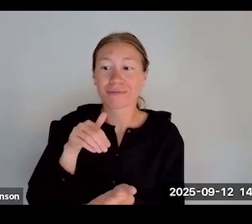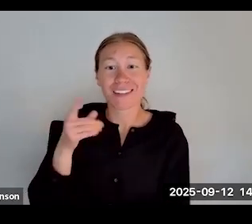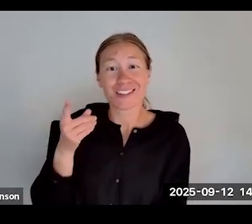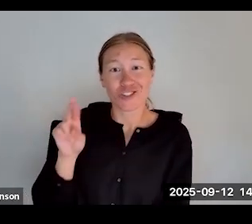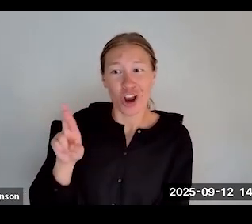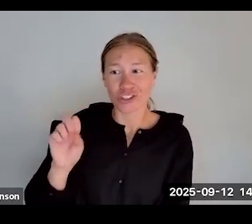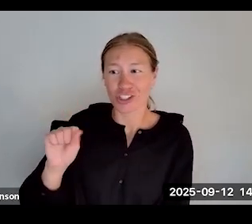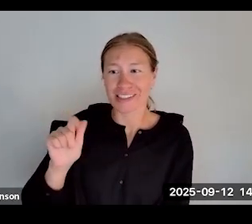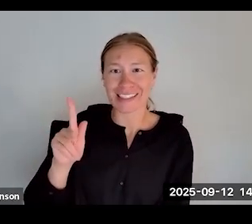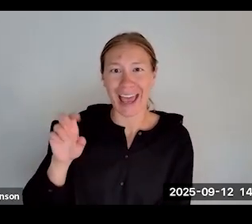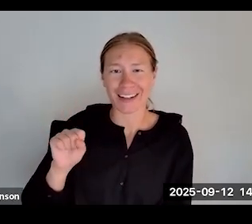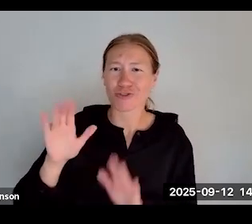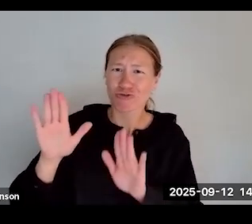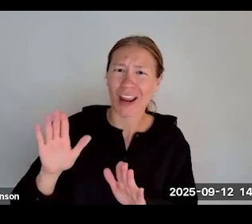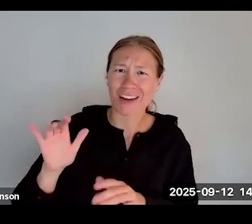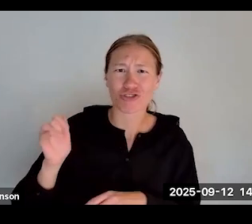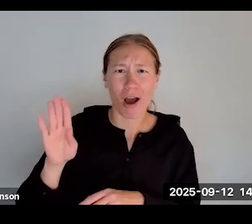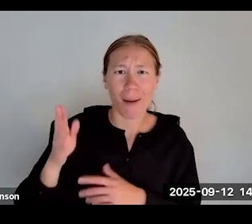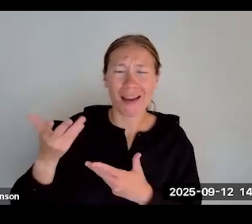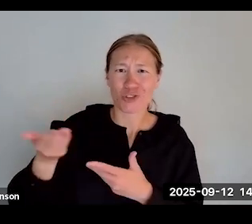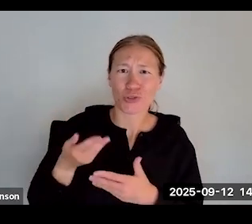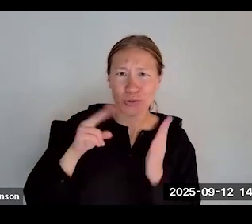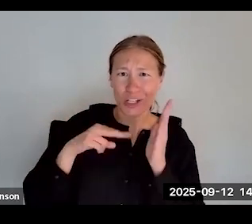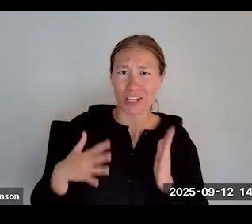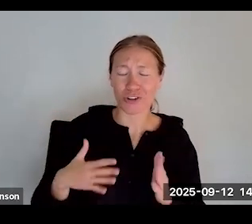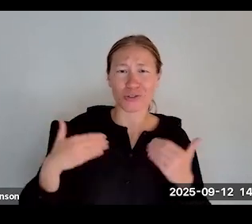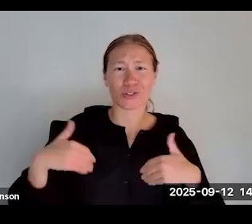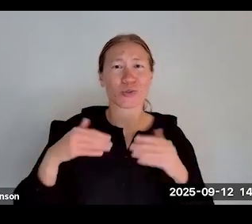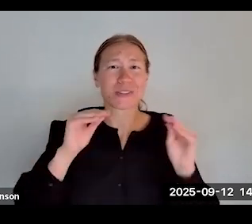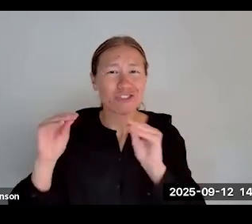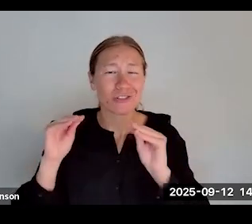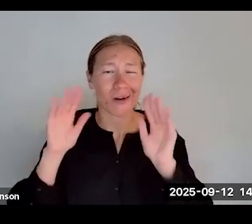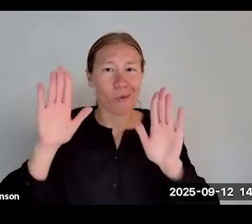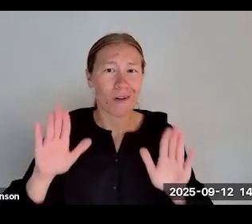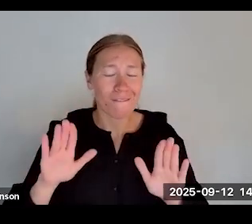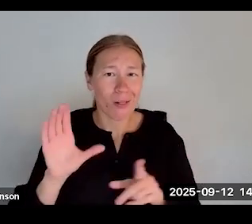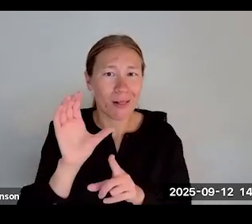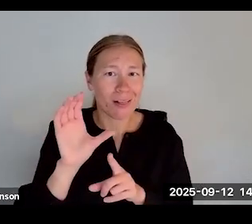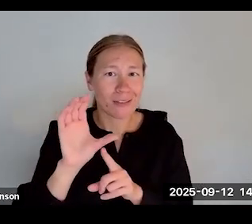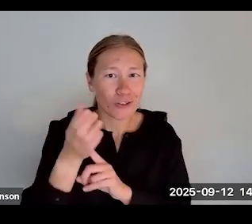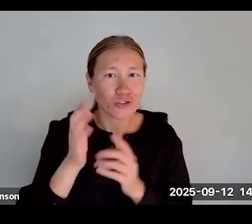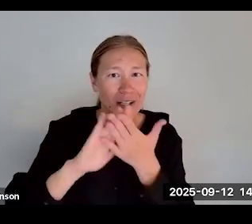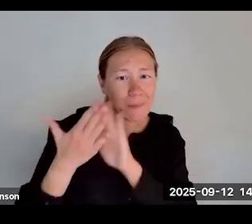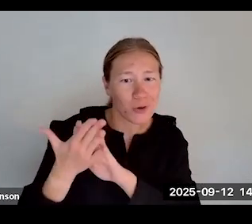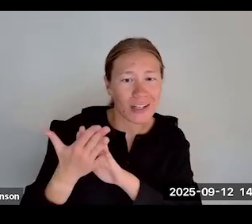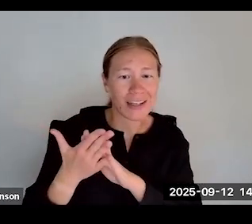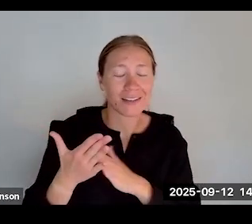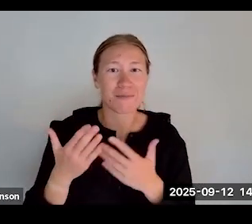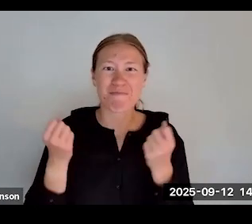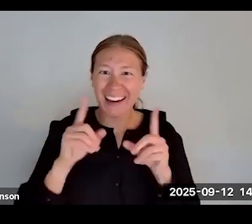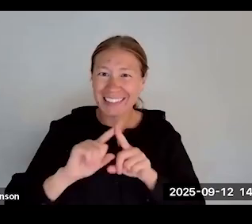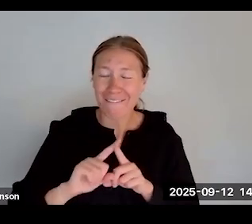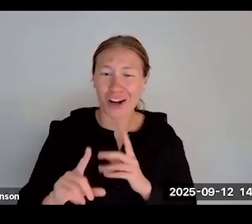of introducing readers to this wonderful community. I loved the little neuroscience aspects. For example, he talks about how